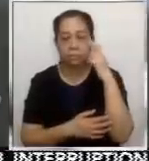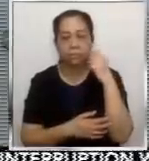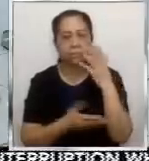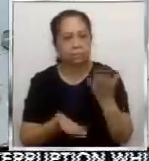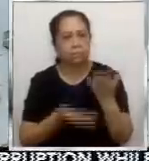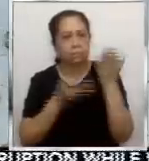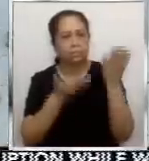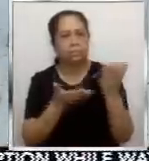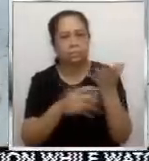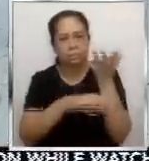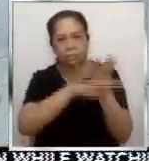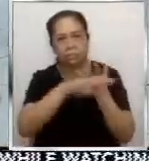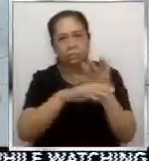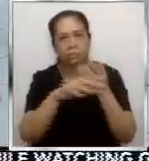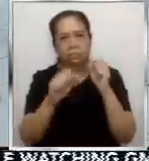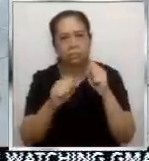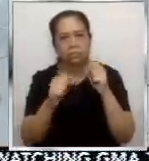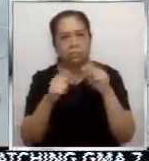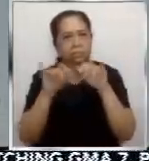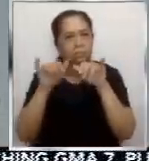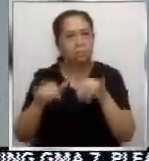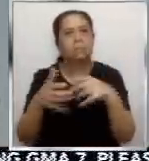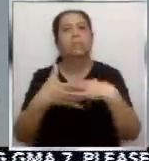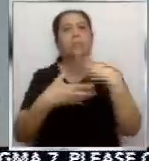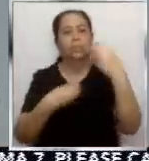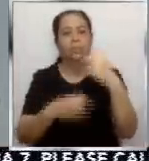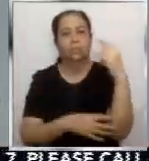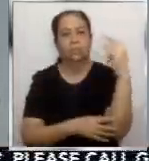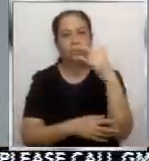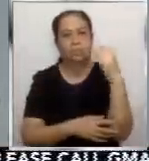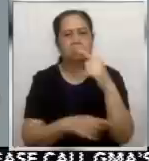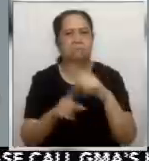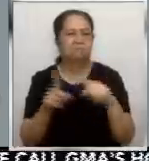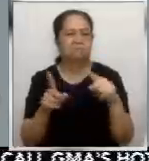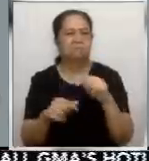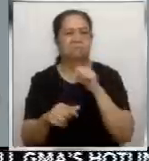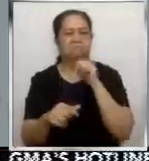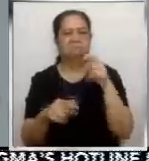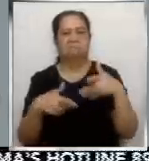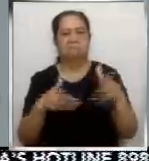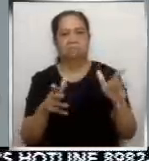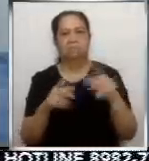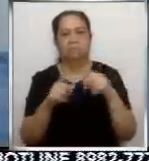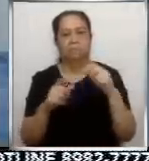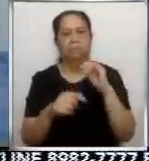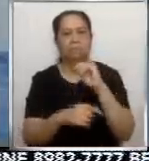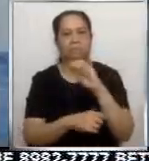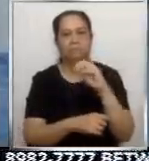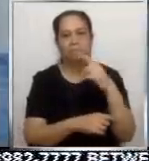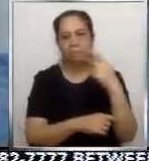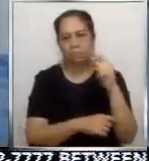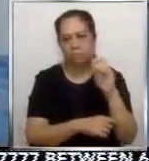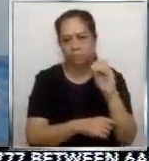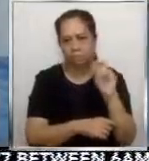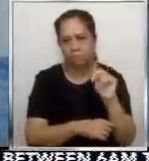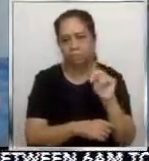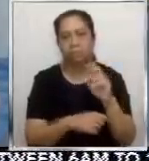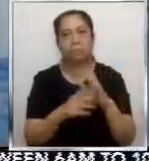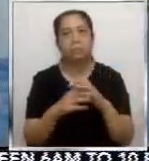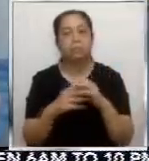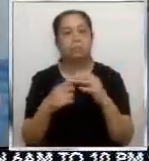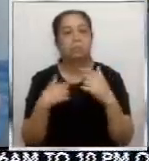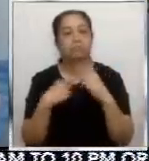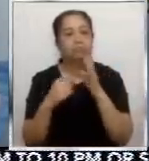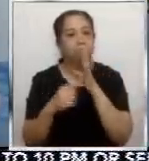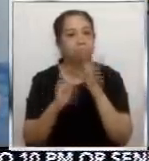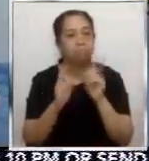apela para sana makapag-stay sa labas ng airport pero dininay raw siya ng immigration. I spoke to my